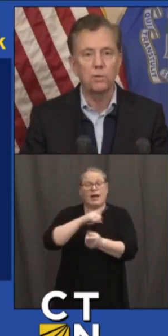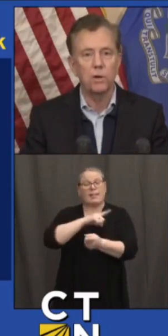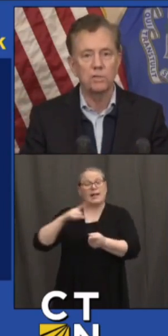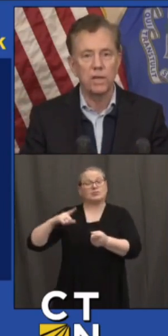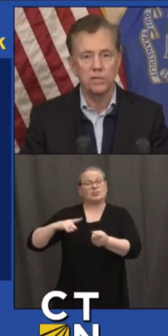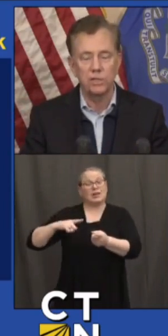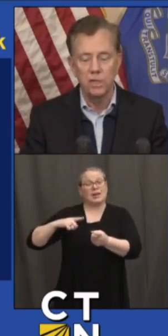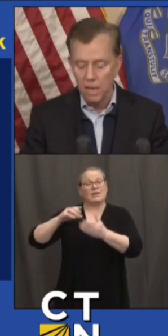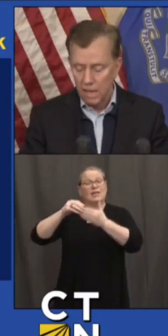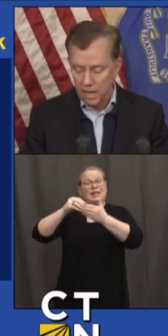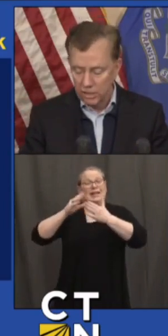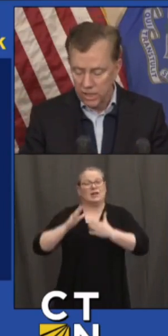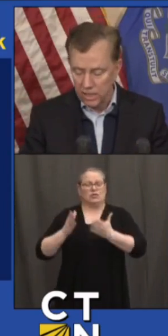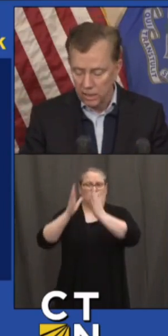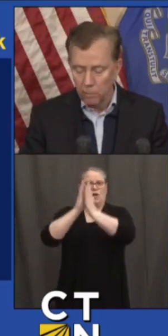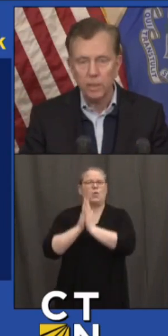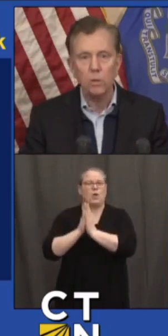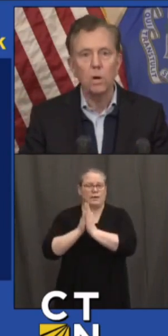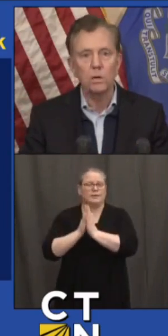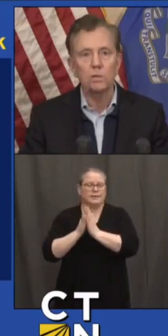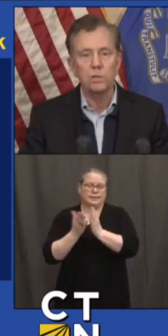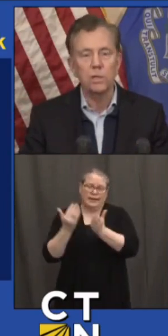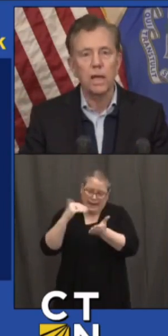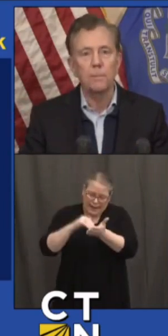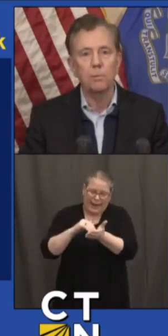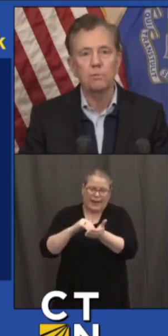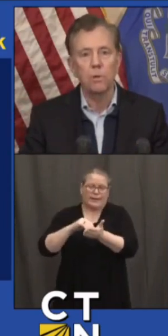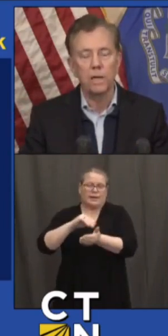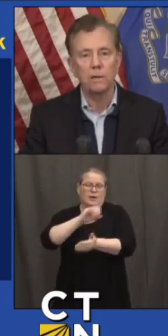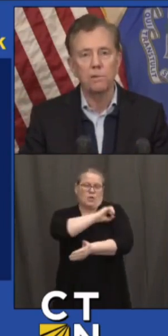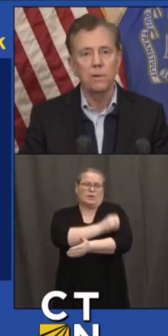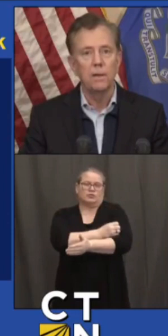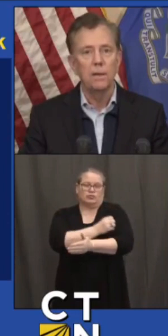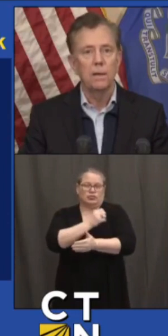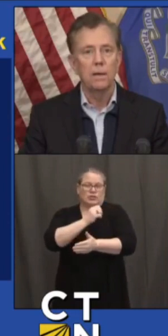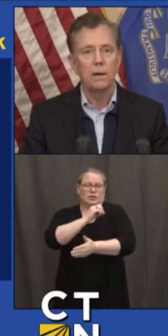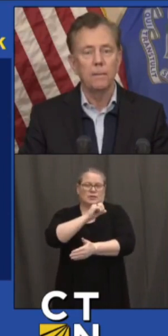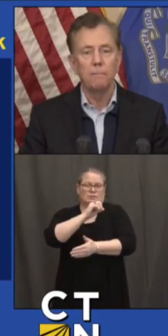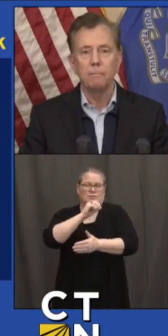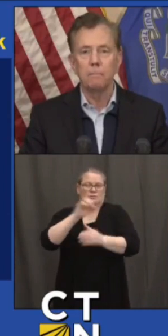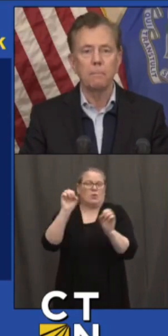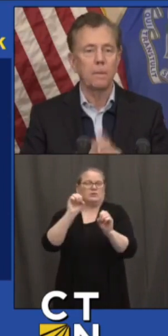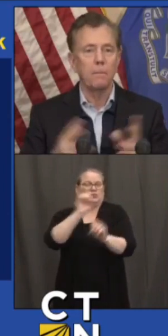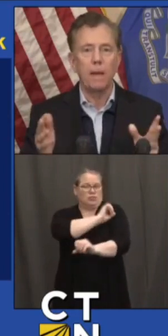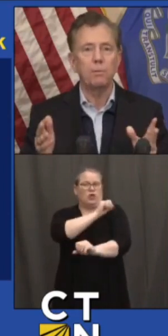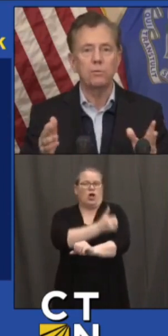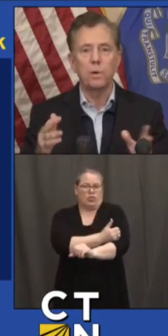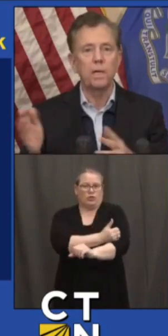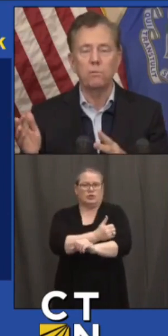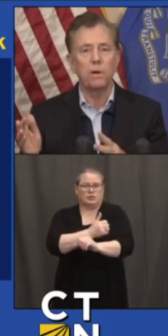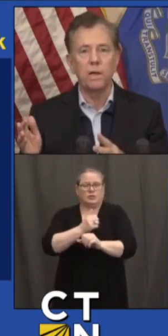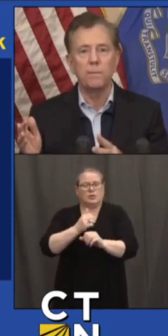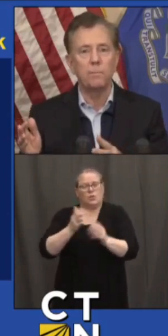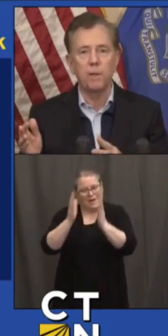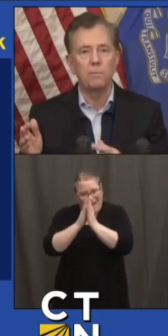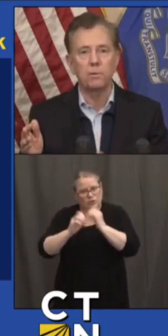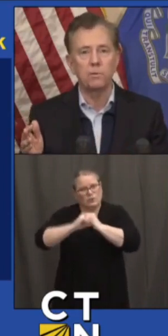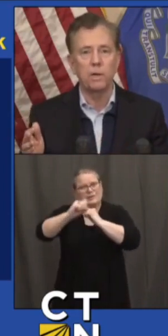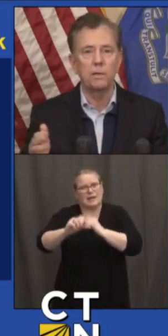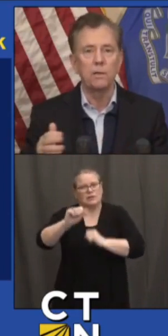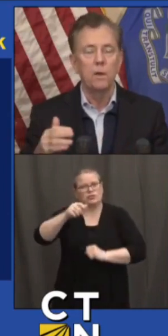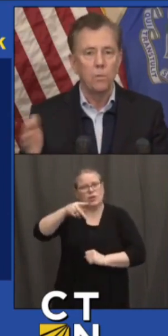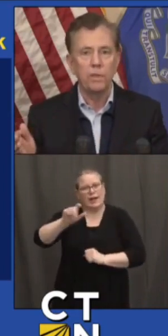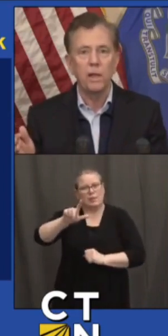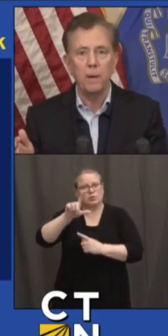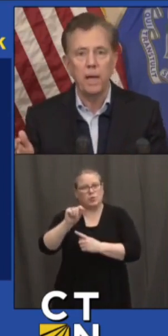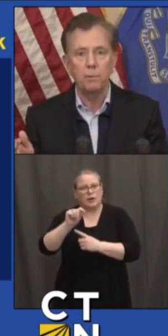emergency authorization extended a little bit longer, till April 20th. April 20th, where do you come up with April